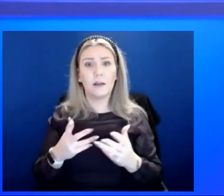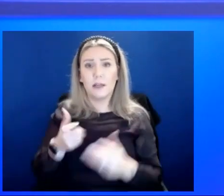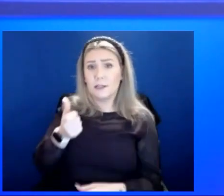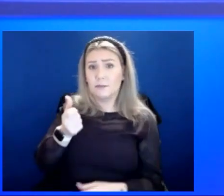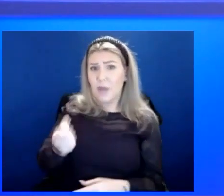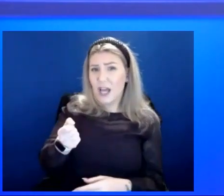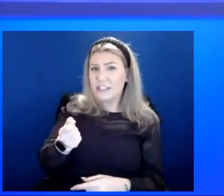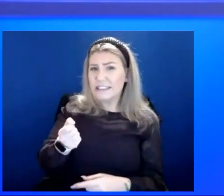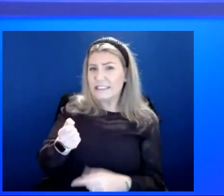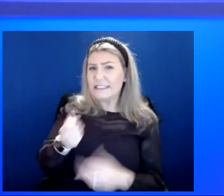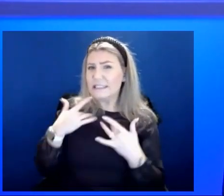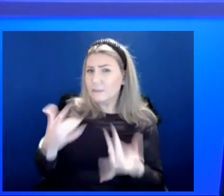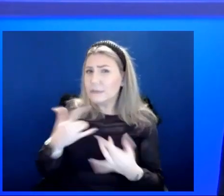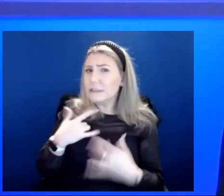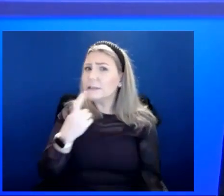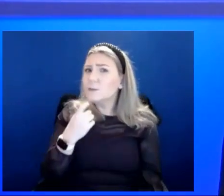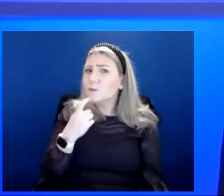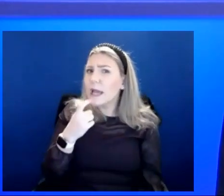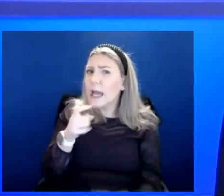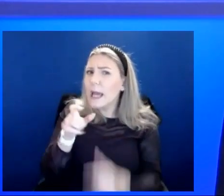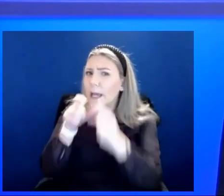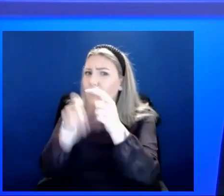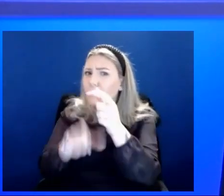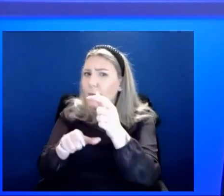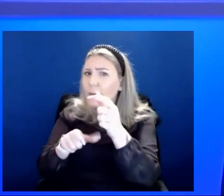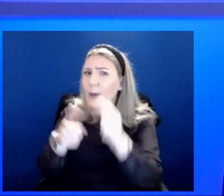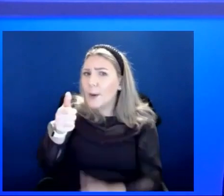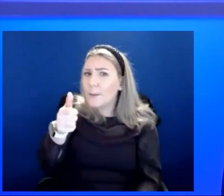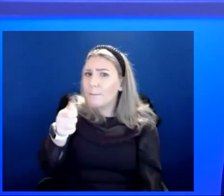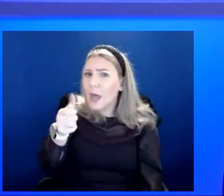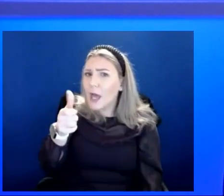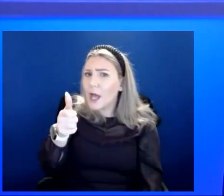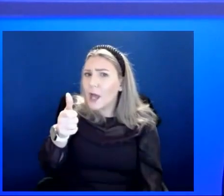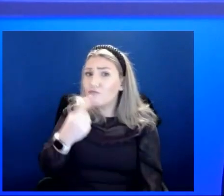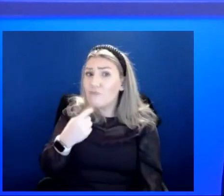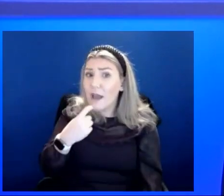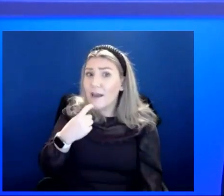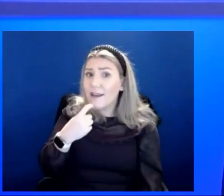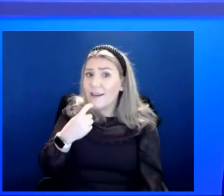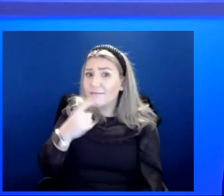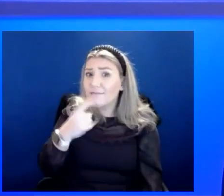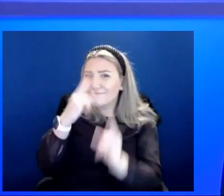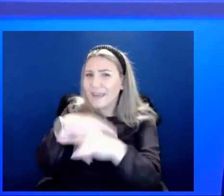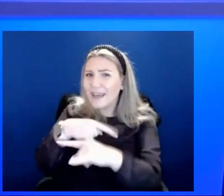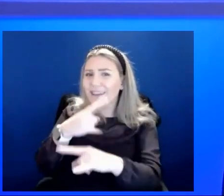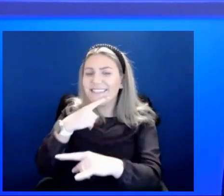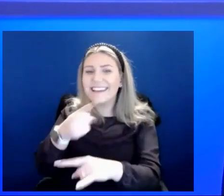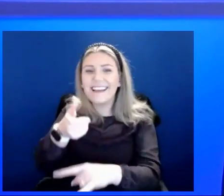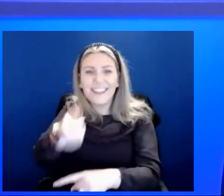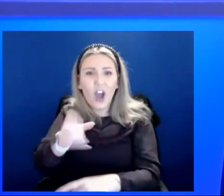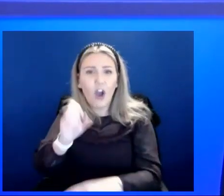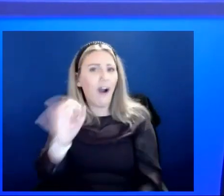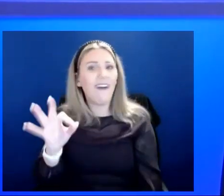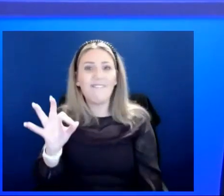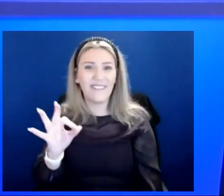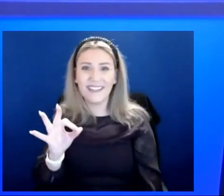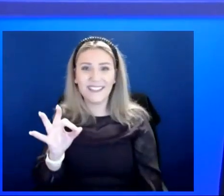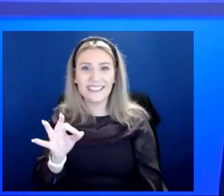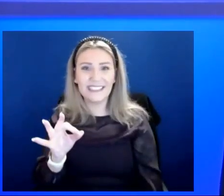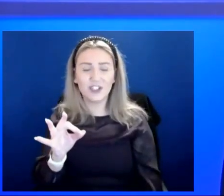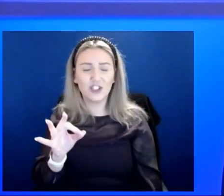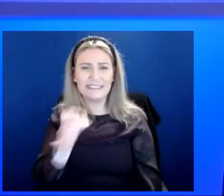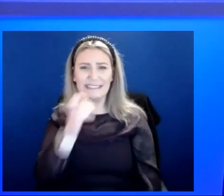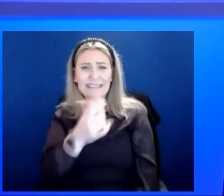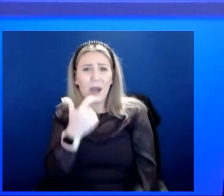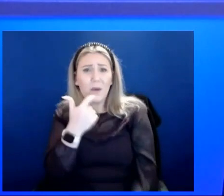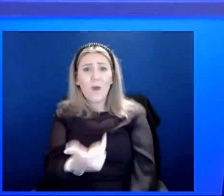at the top corner of the remote that you can push, and you can turn it off. And just getting away from the screen, even if it's